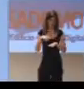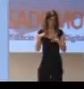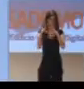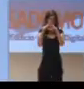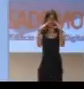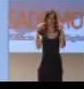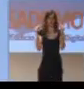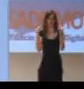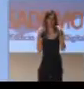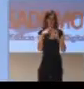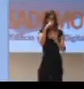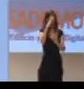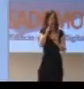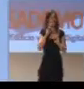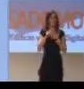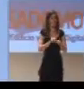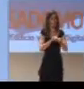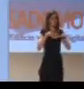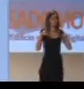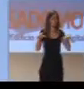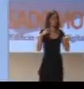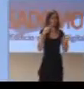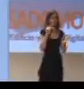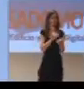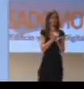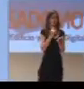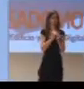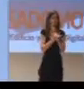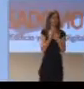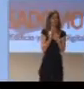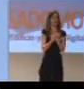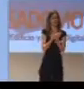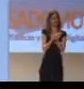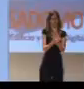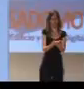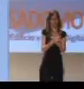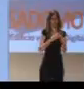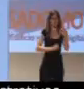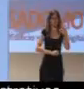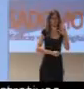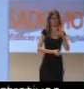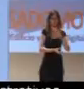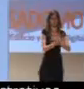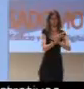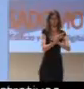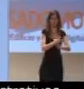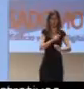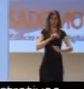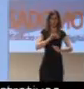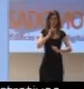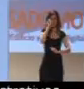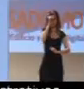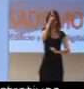basically basic research. Of course, the development of